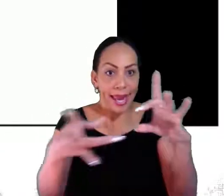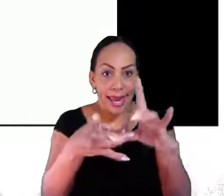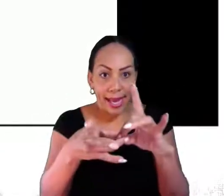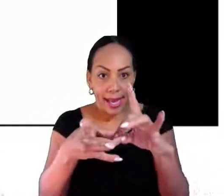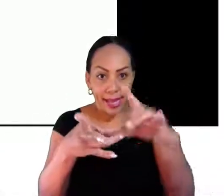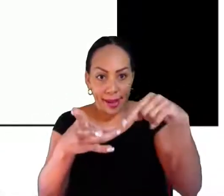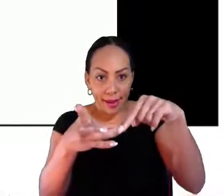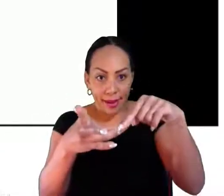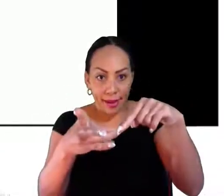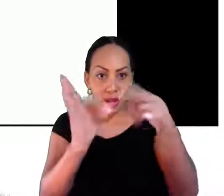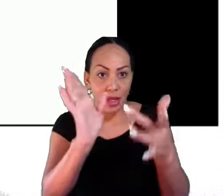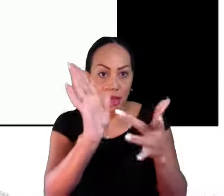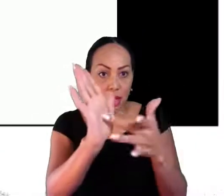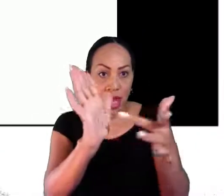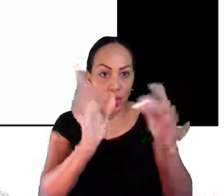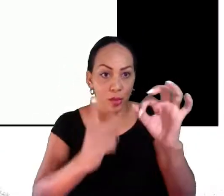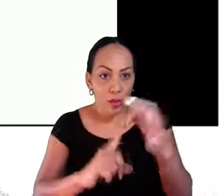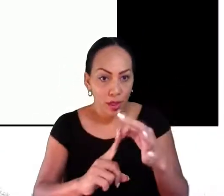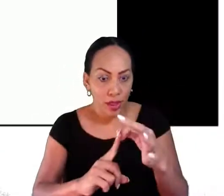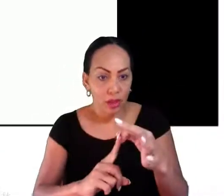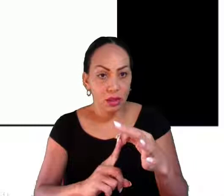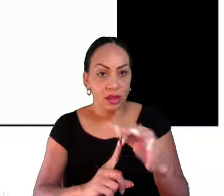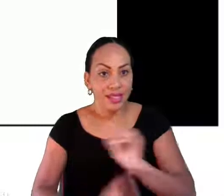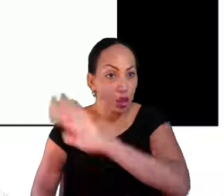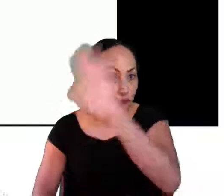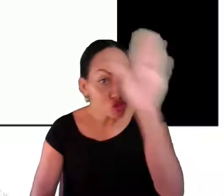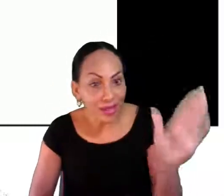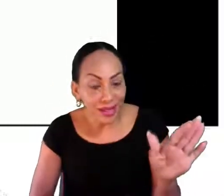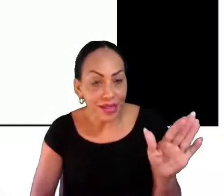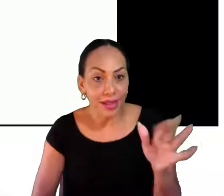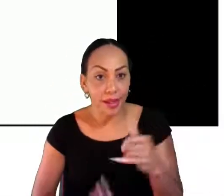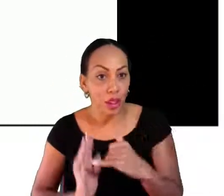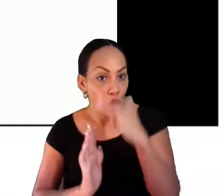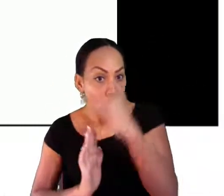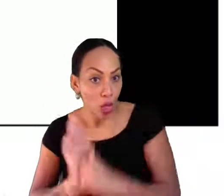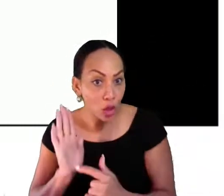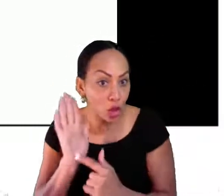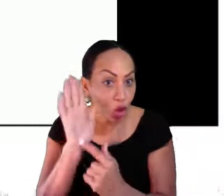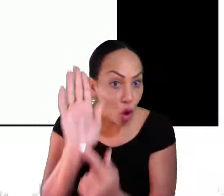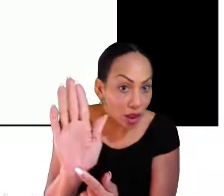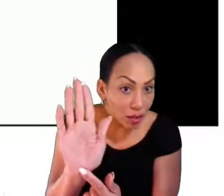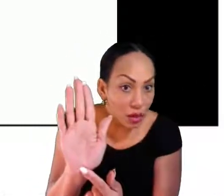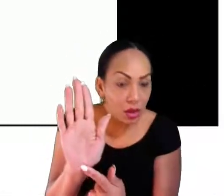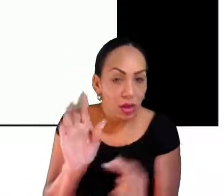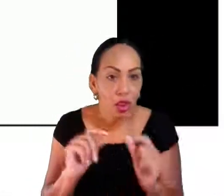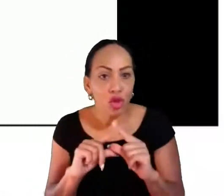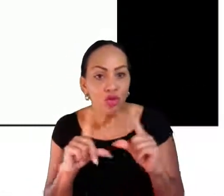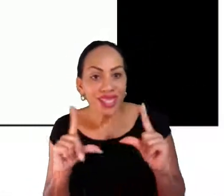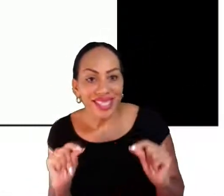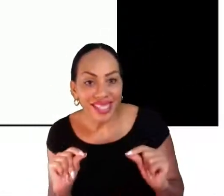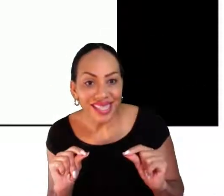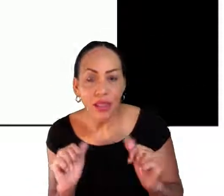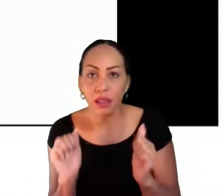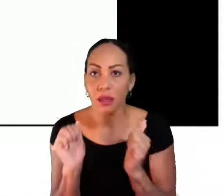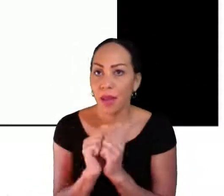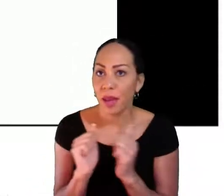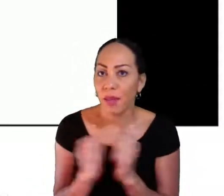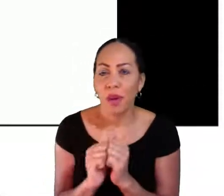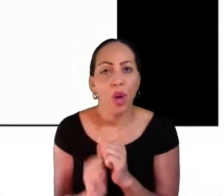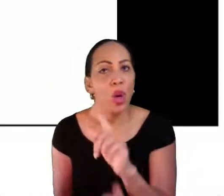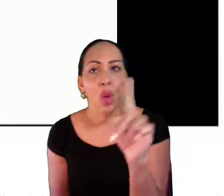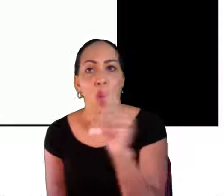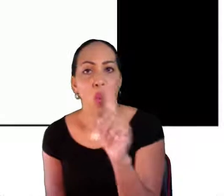it the documents, the reports, the papers, the receipts? Thinking about what that touch point might